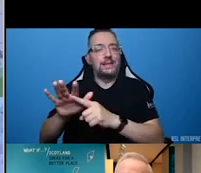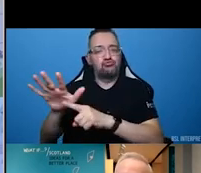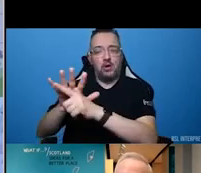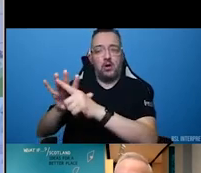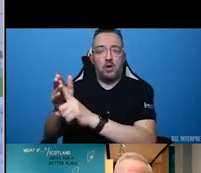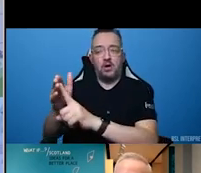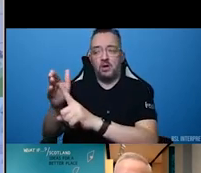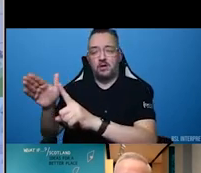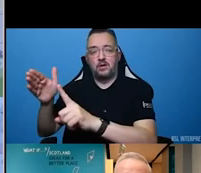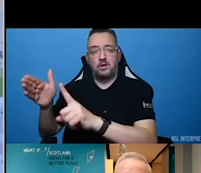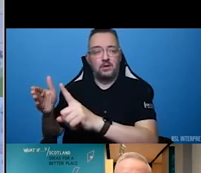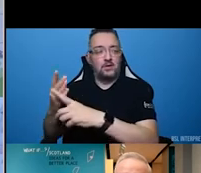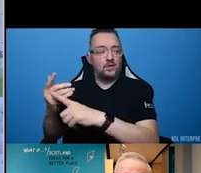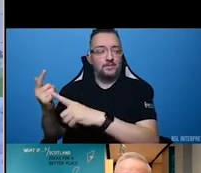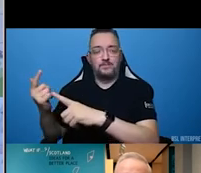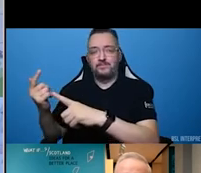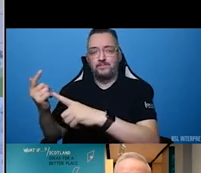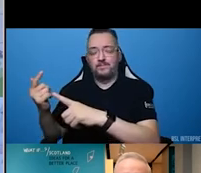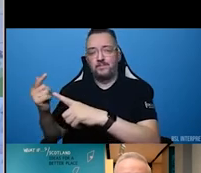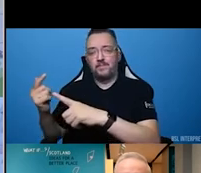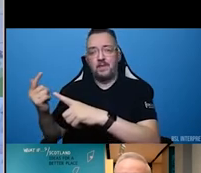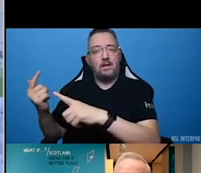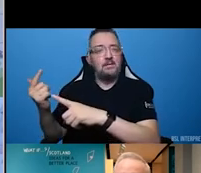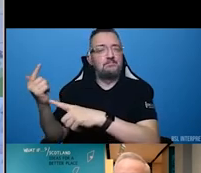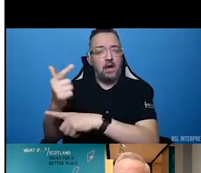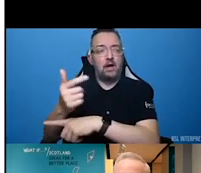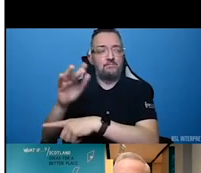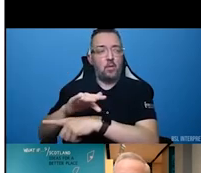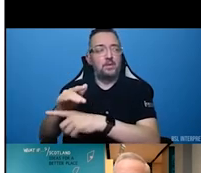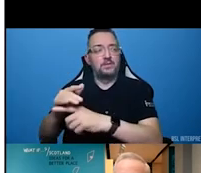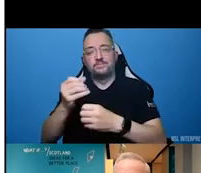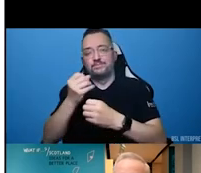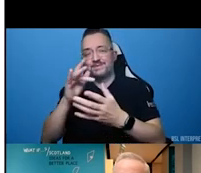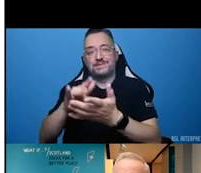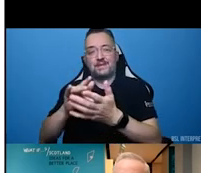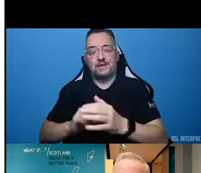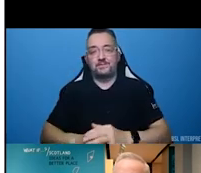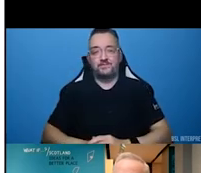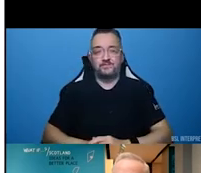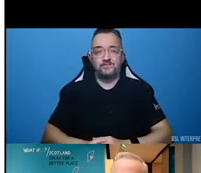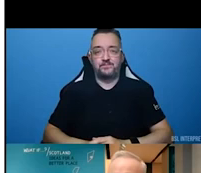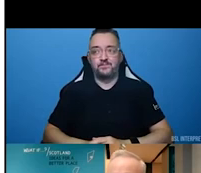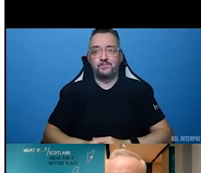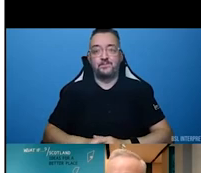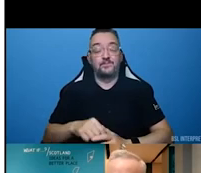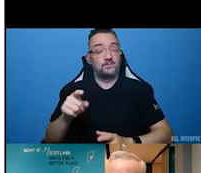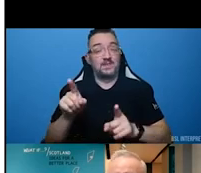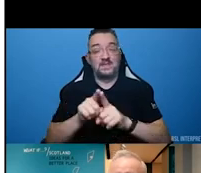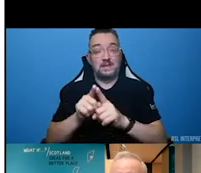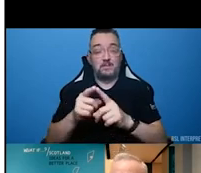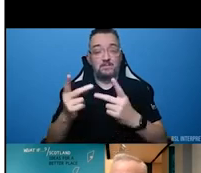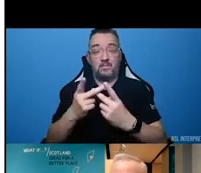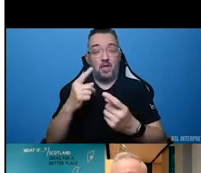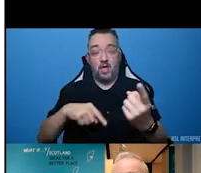away from historic centre of the city. And like everybody else